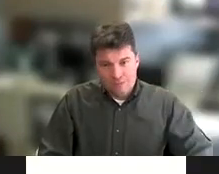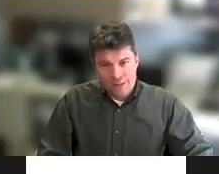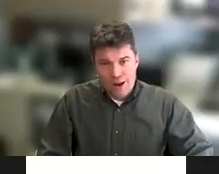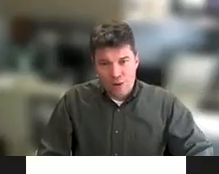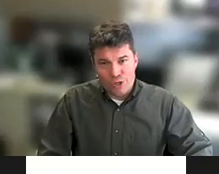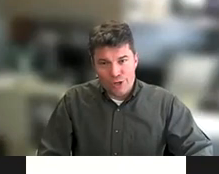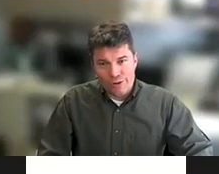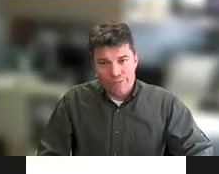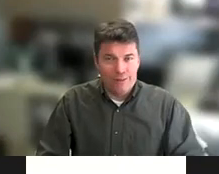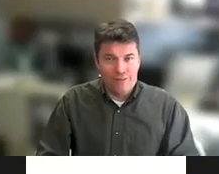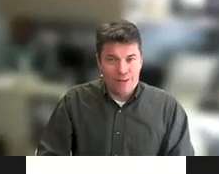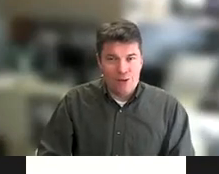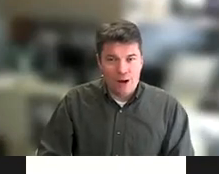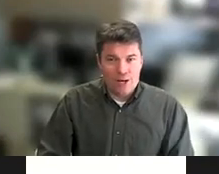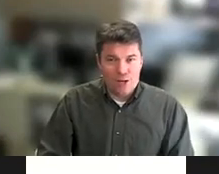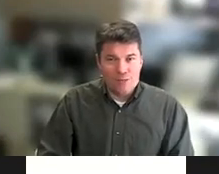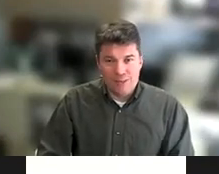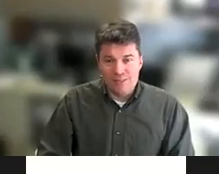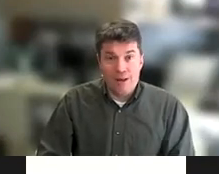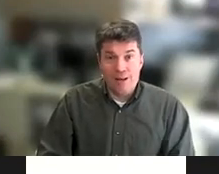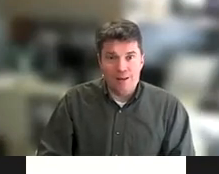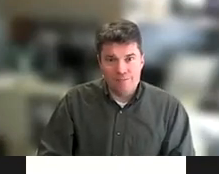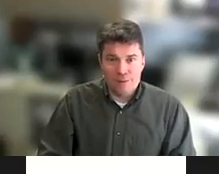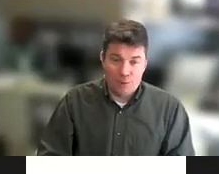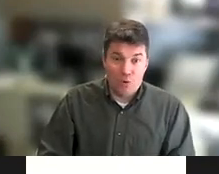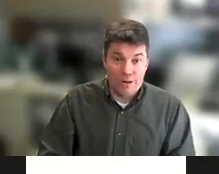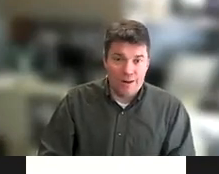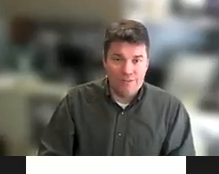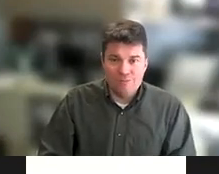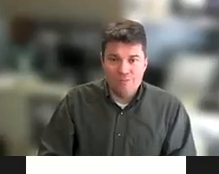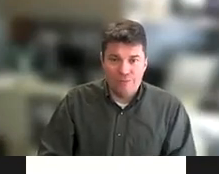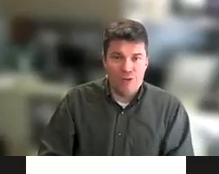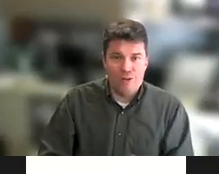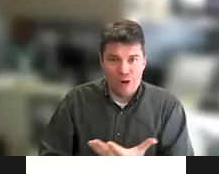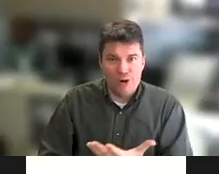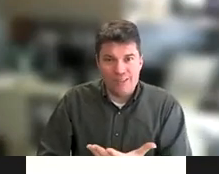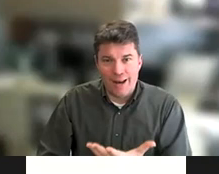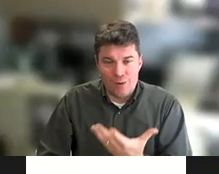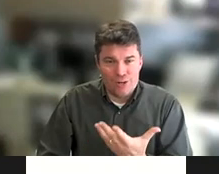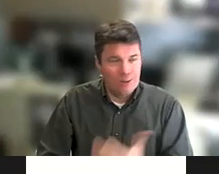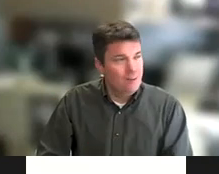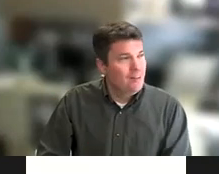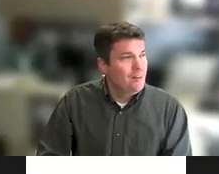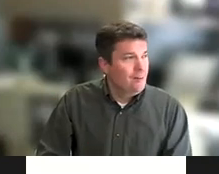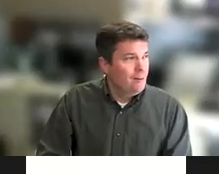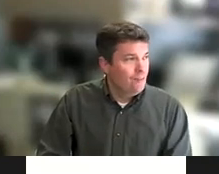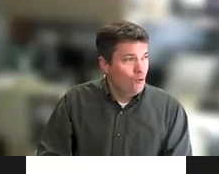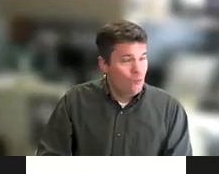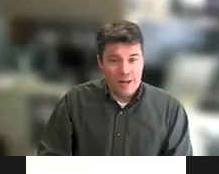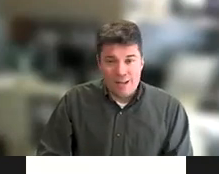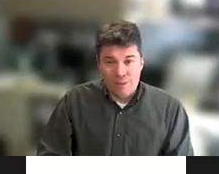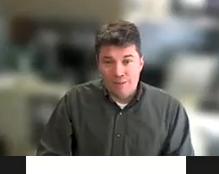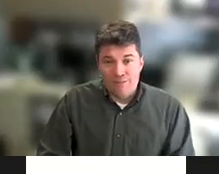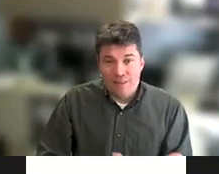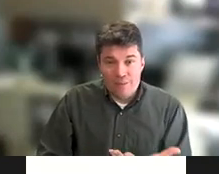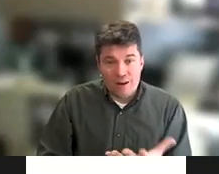the downward curve of TTY use, because many people who are deaf preferred the American Sign Language. And